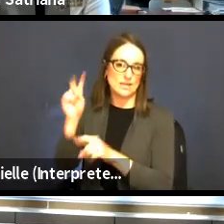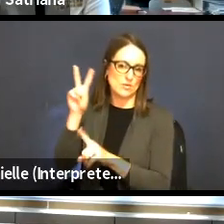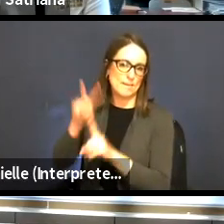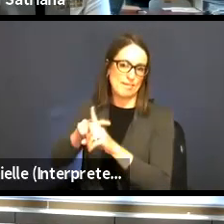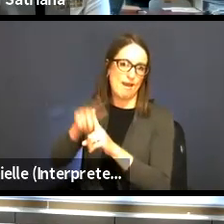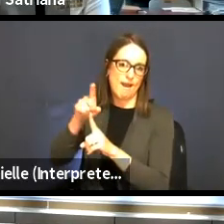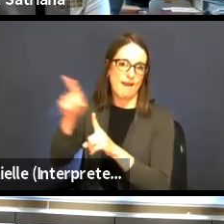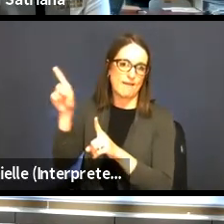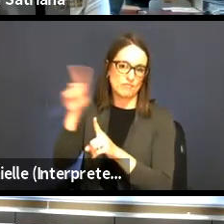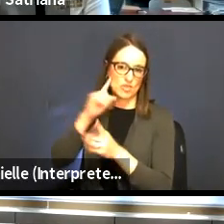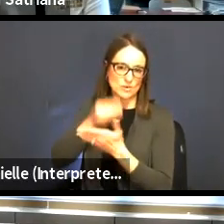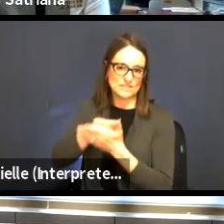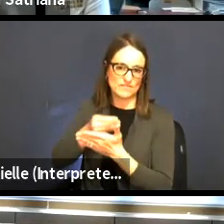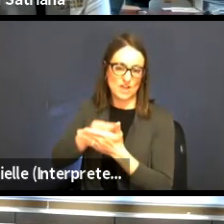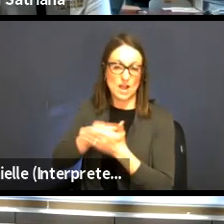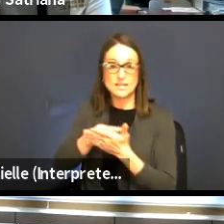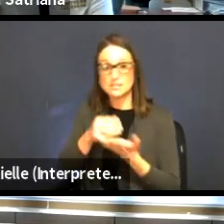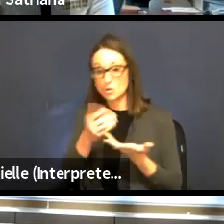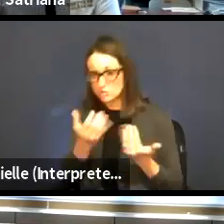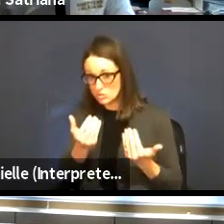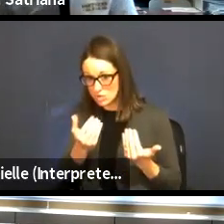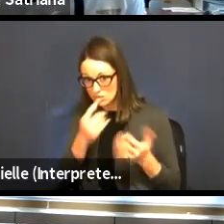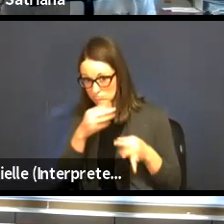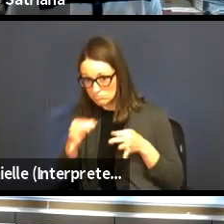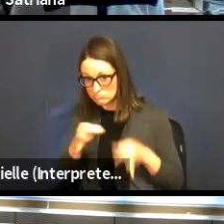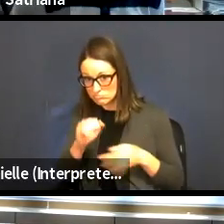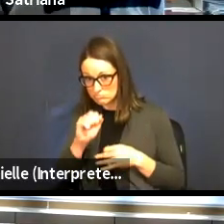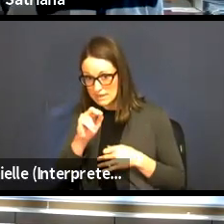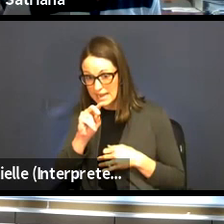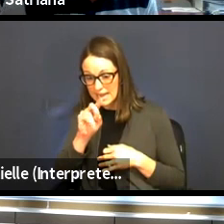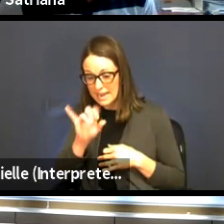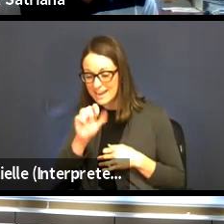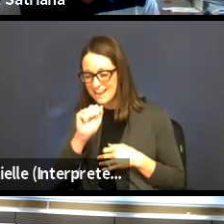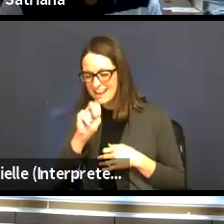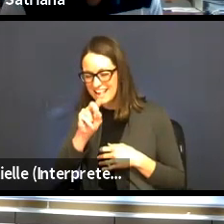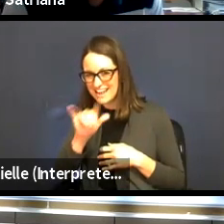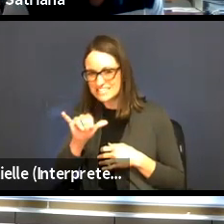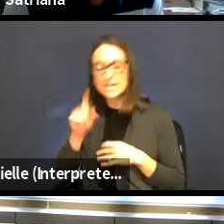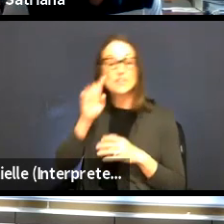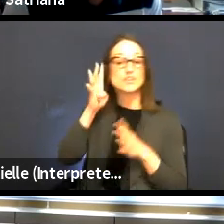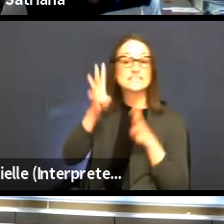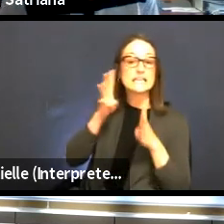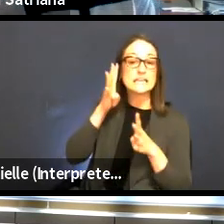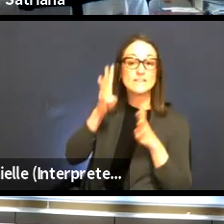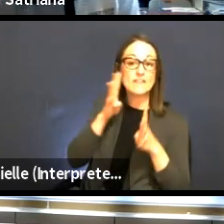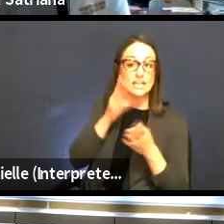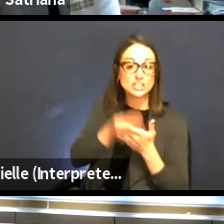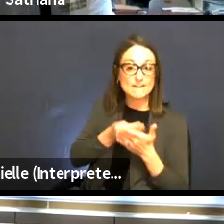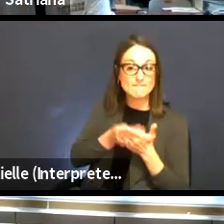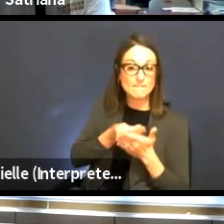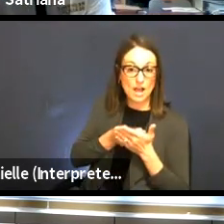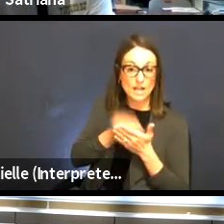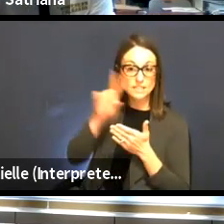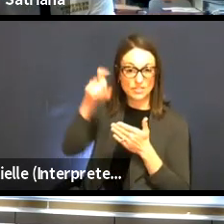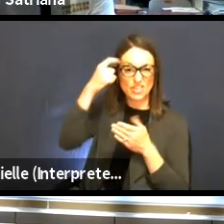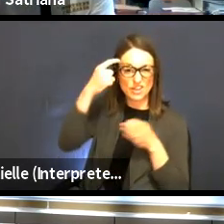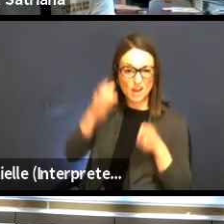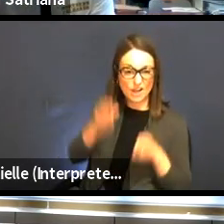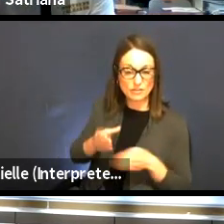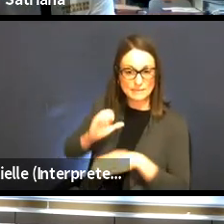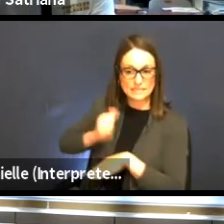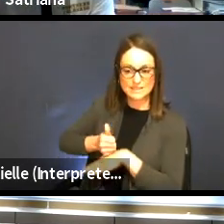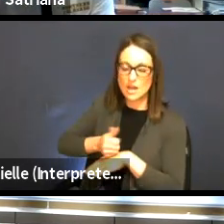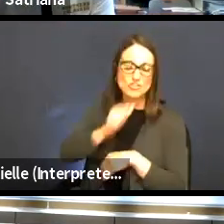say some more about the GEAR funds? Well, you said it all. There's an innovation fund that the governor's set up. They're not going to directly allocate funds to